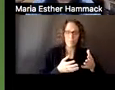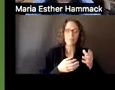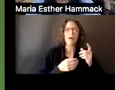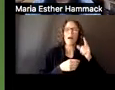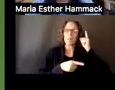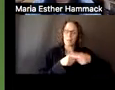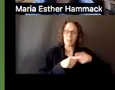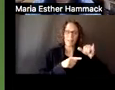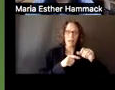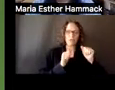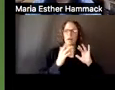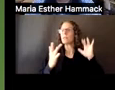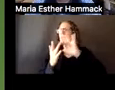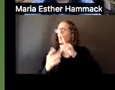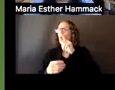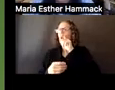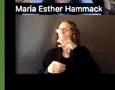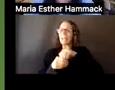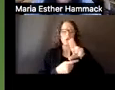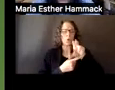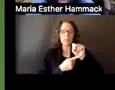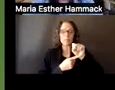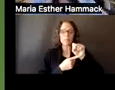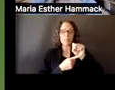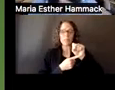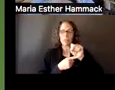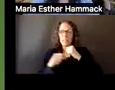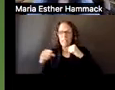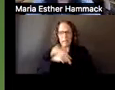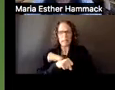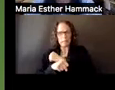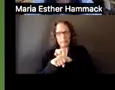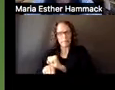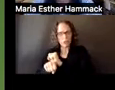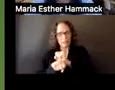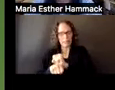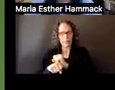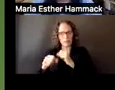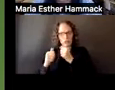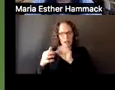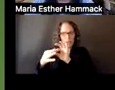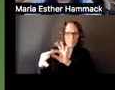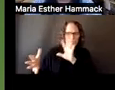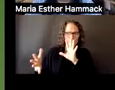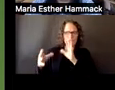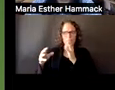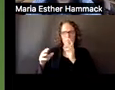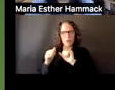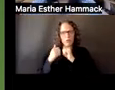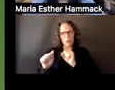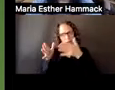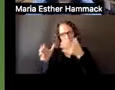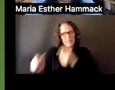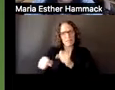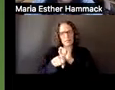ways to find solutions, to find ways to abolish slavery and, you